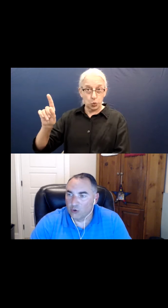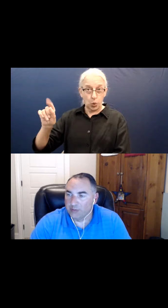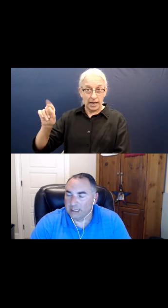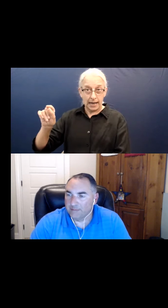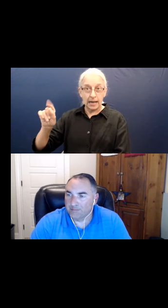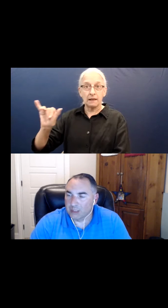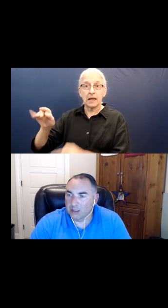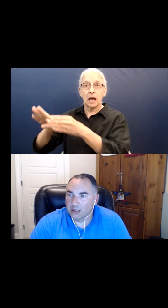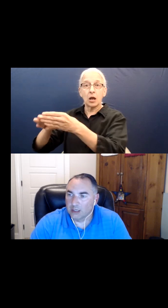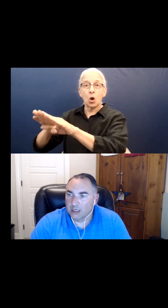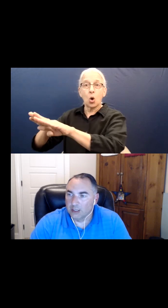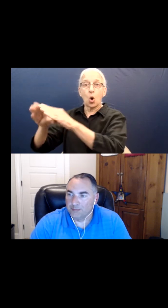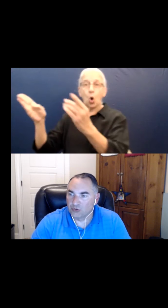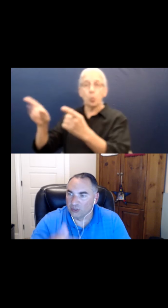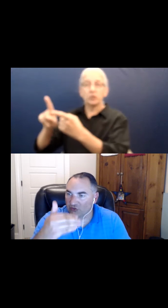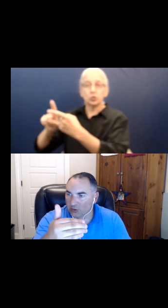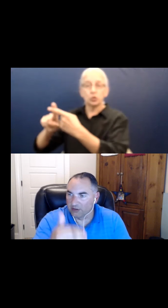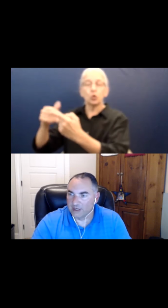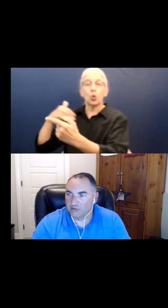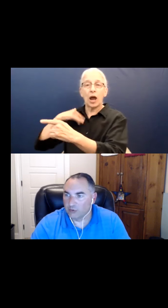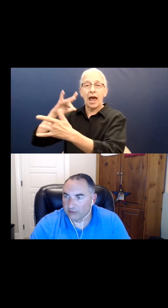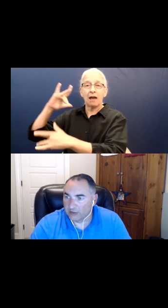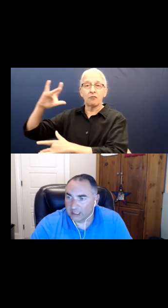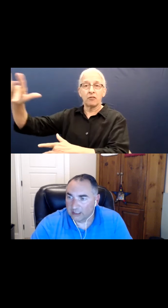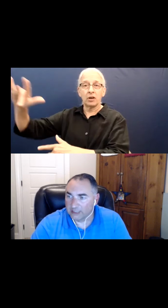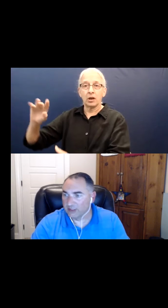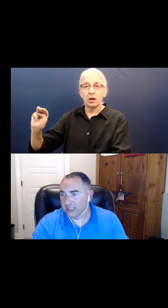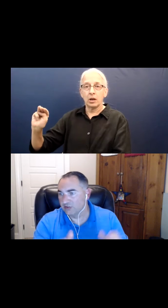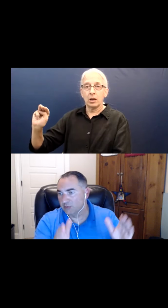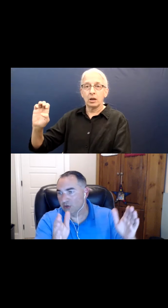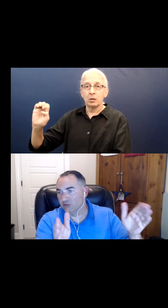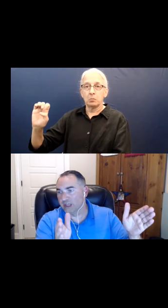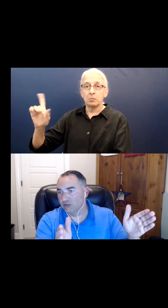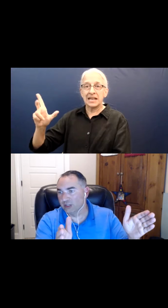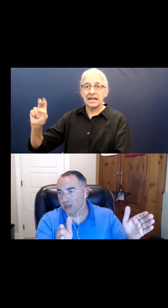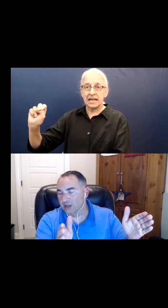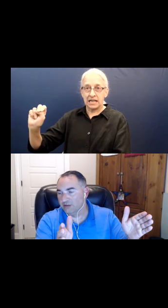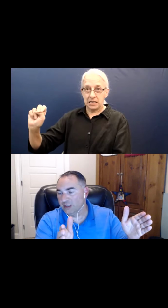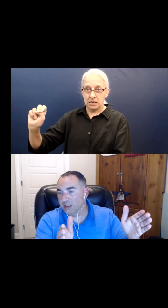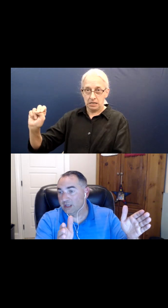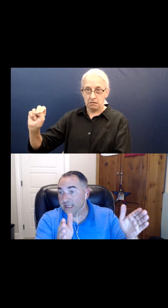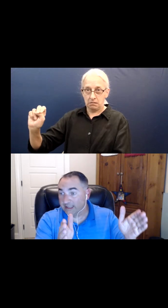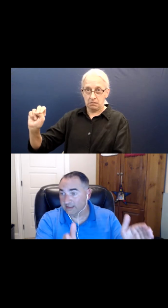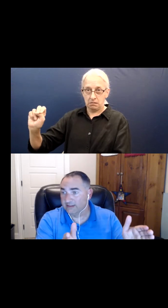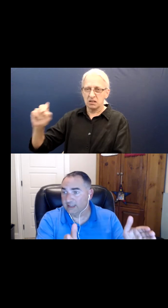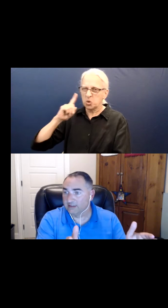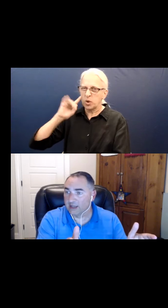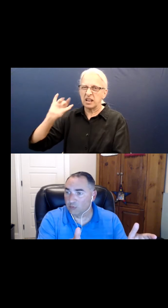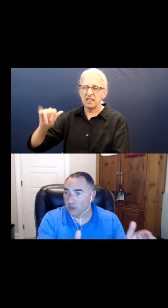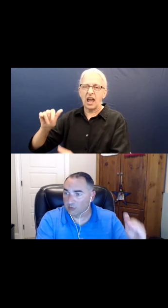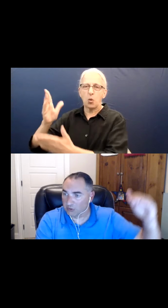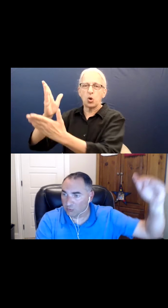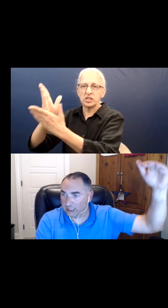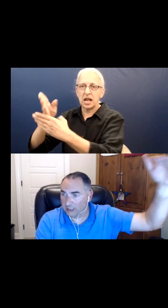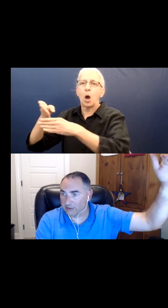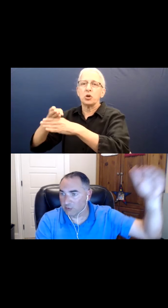median opening, just north of 520. So that leaves that small section of existing